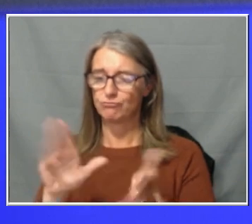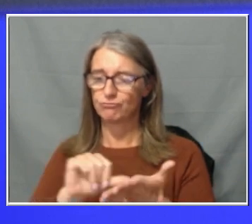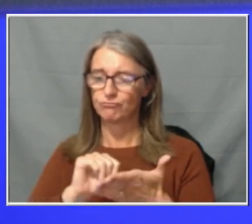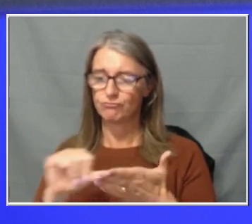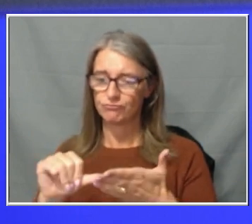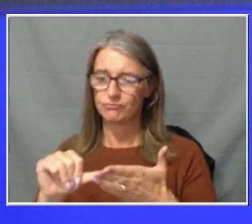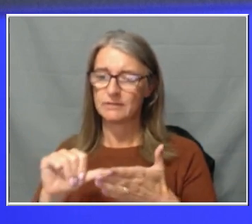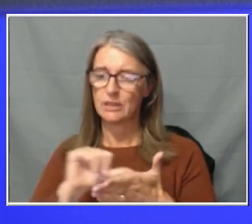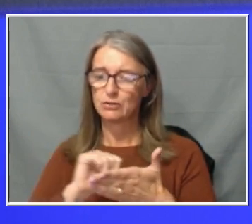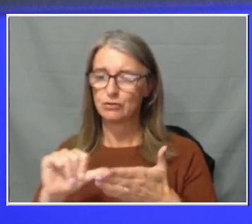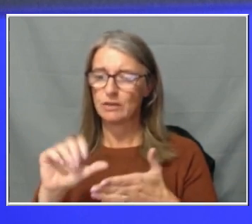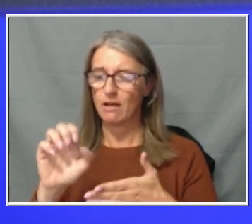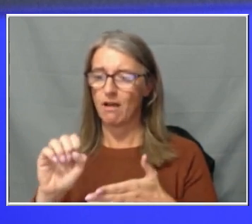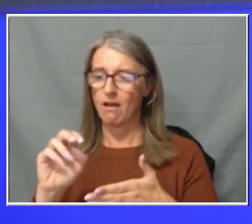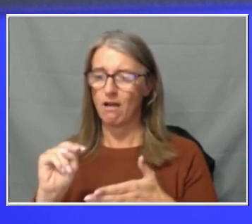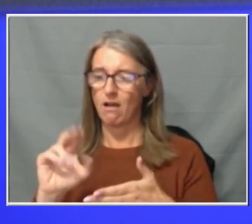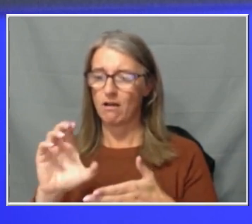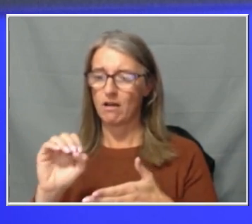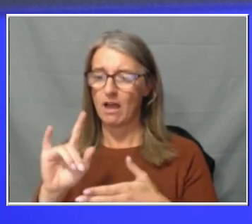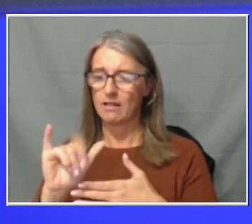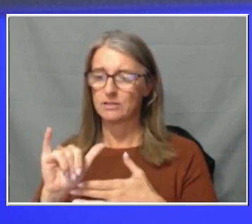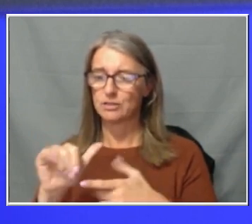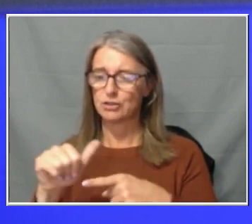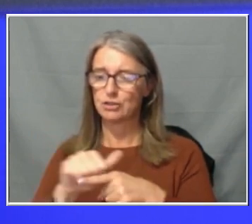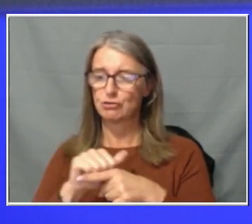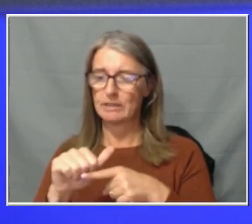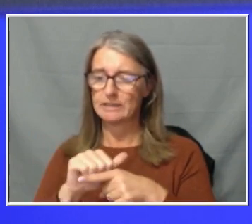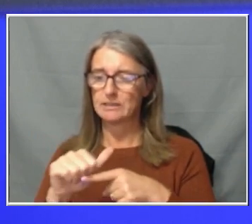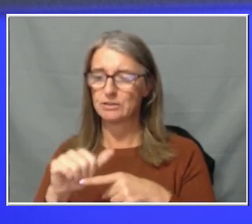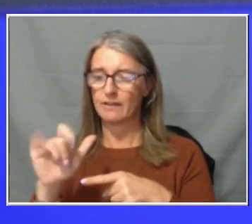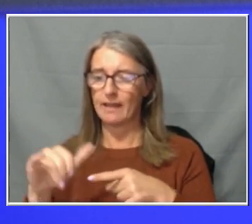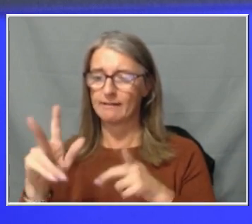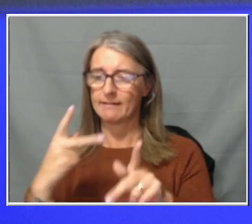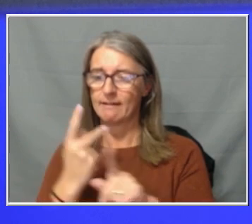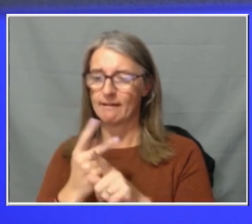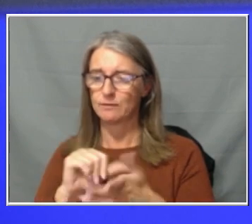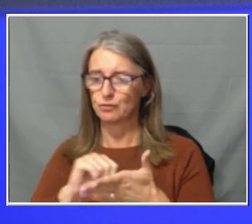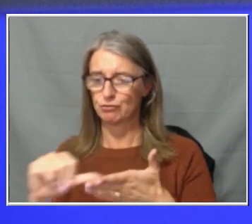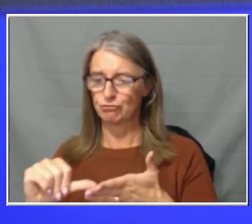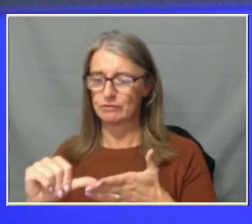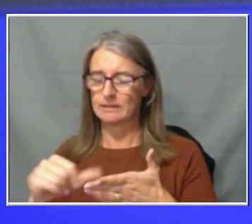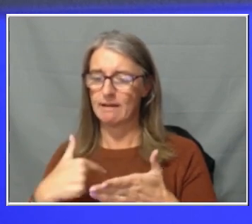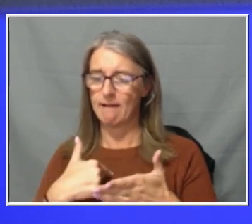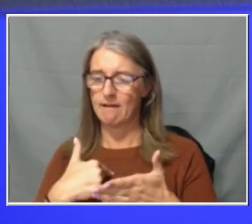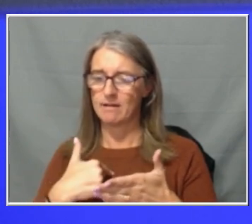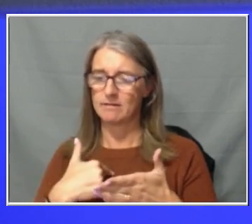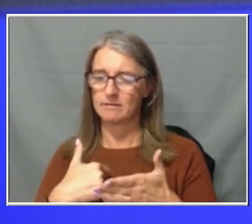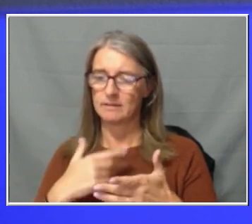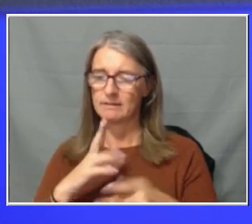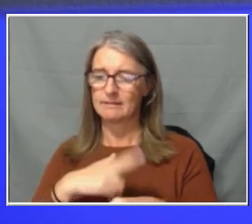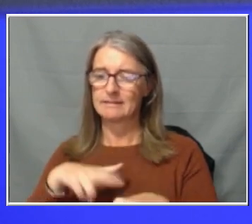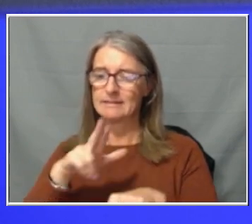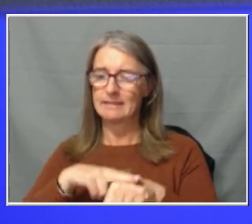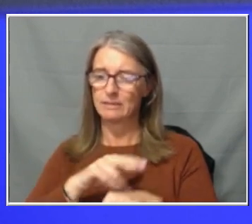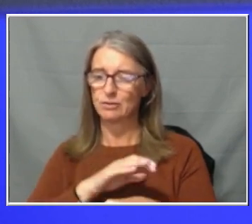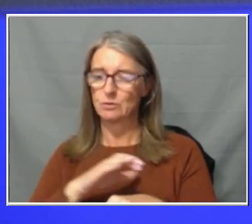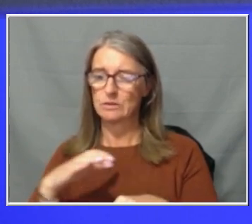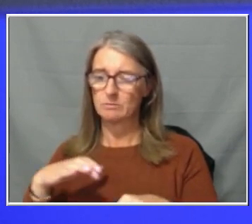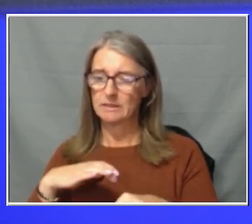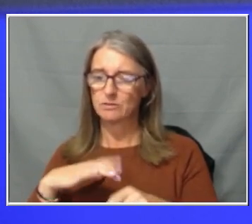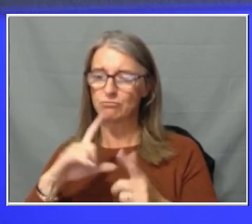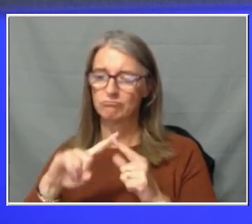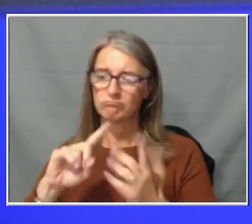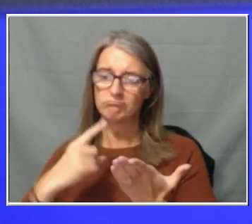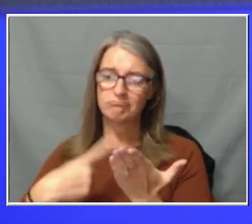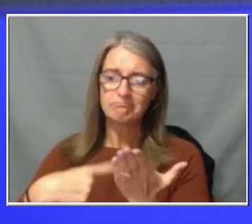and a surgical oncology fellowship to be trained to do melanoma. I'm on all of the national committees to discuss